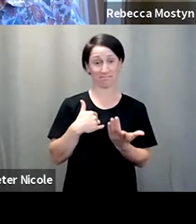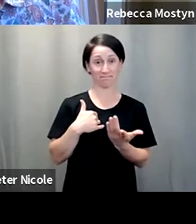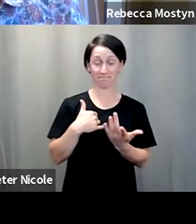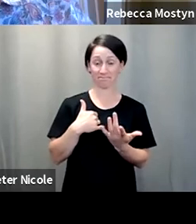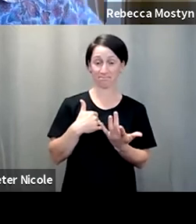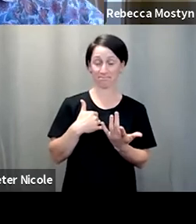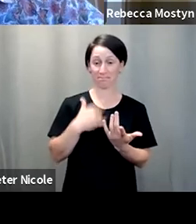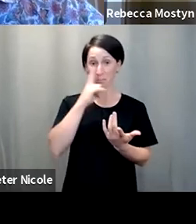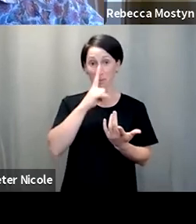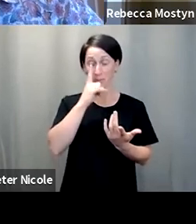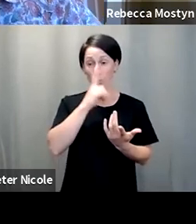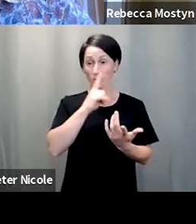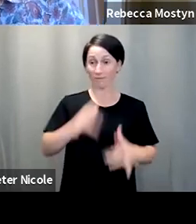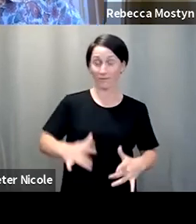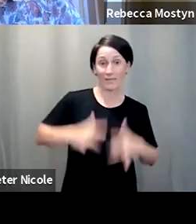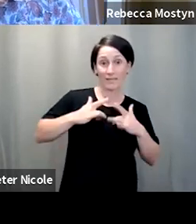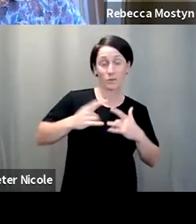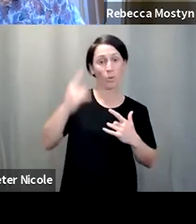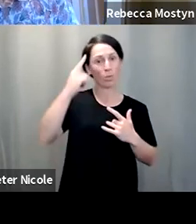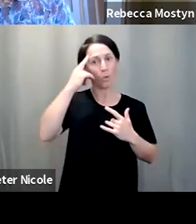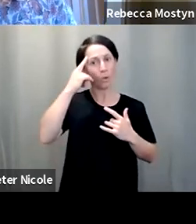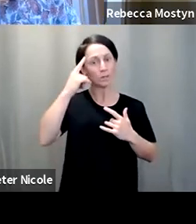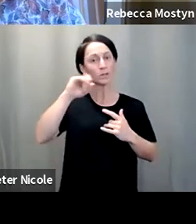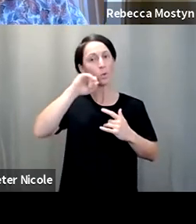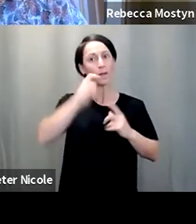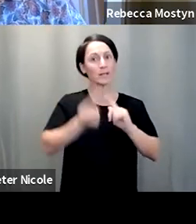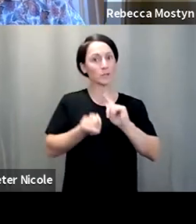to scenarios that we've not considered.